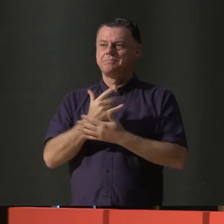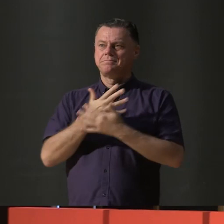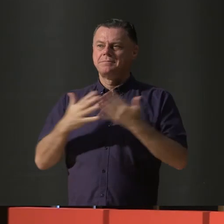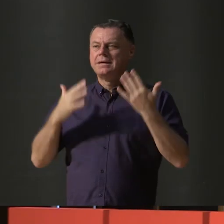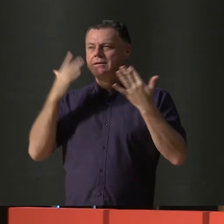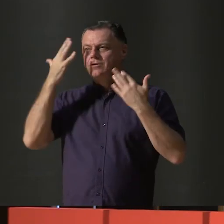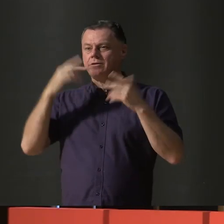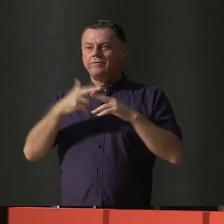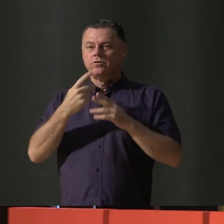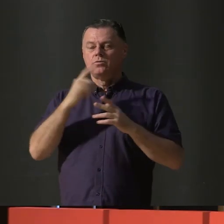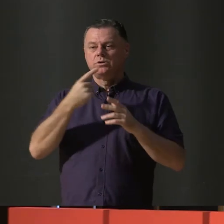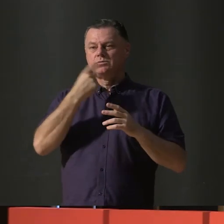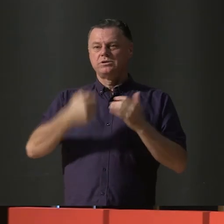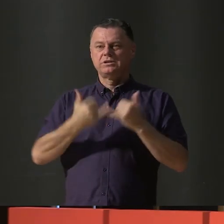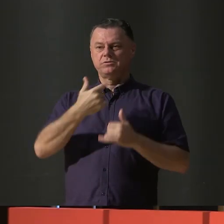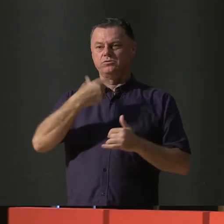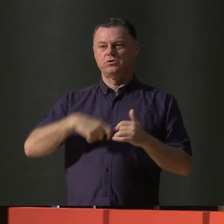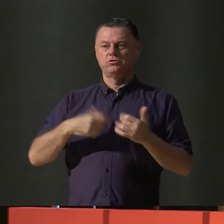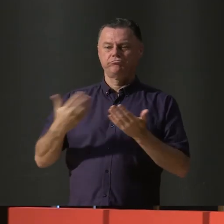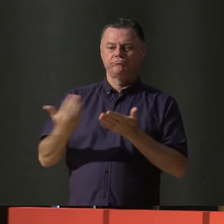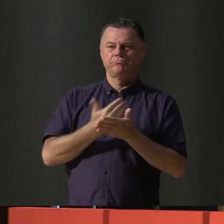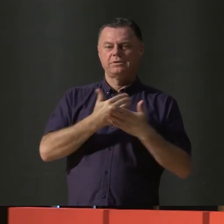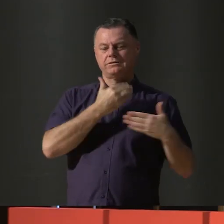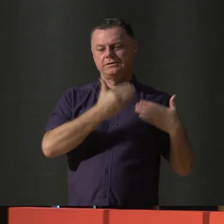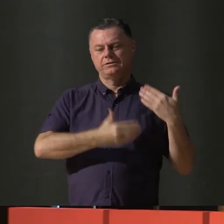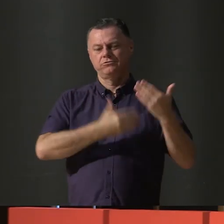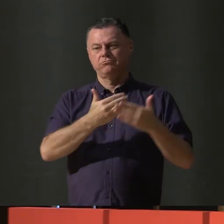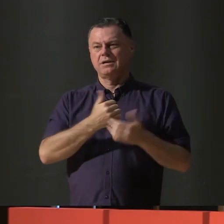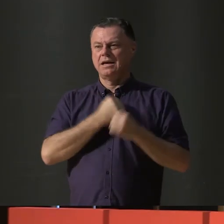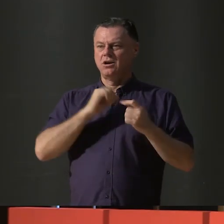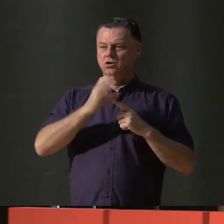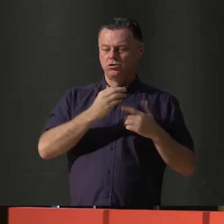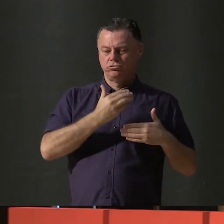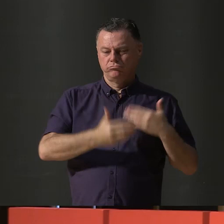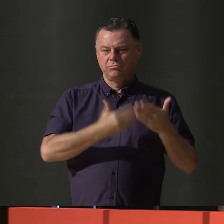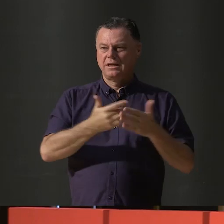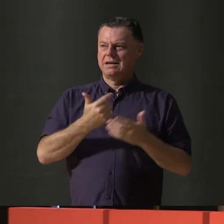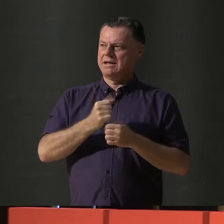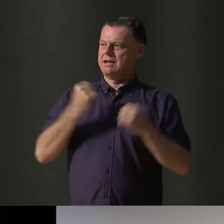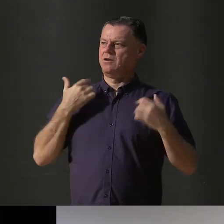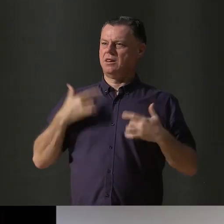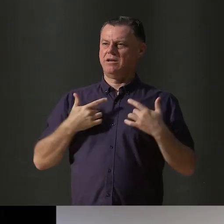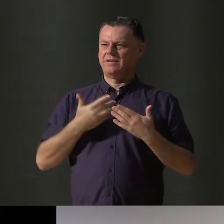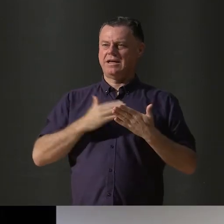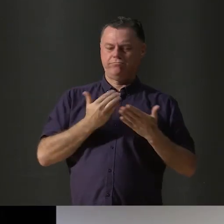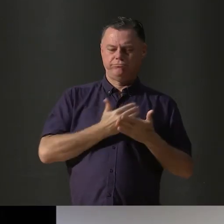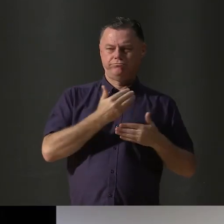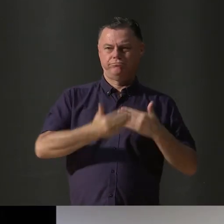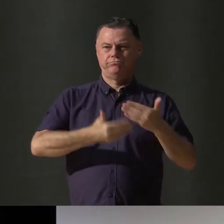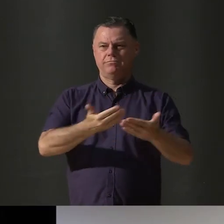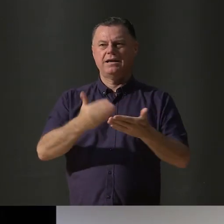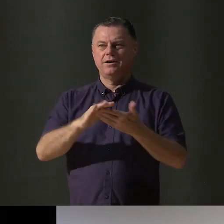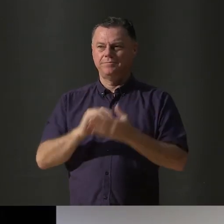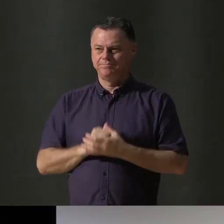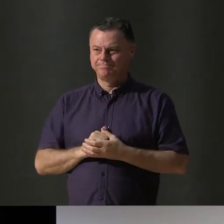museum in terms of its role in preserving history, culture, and livability. They urge the consideration